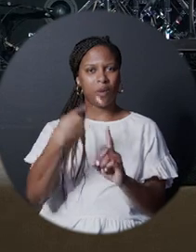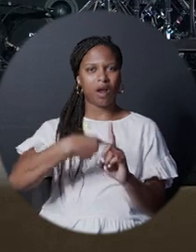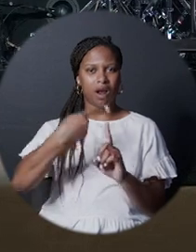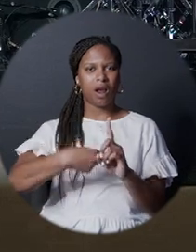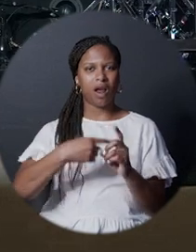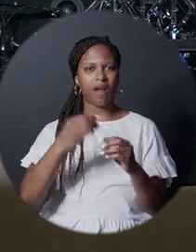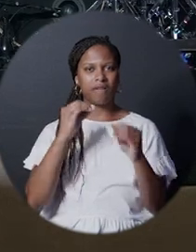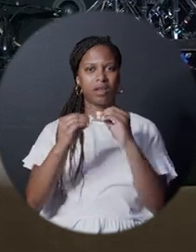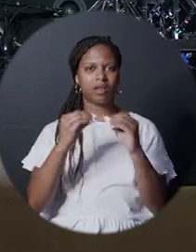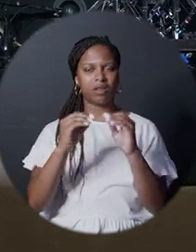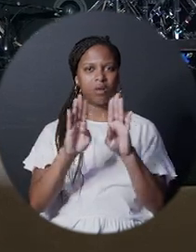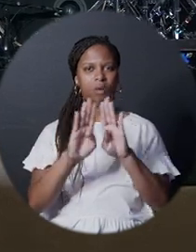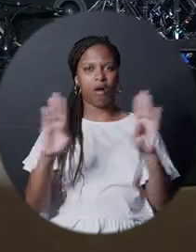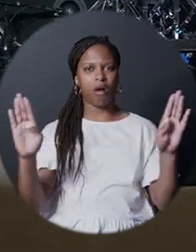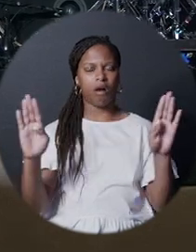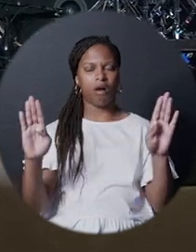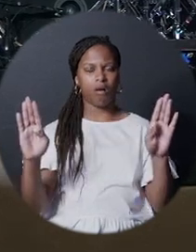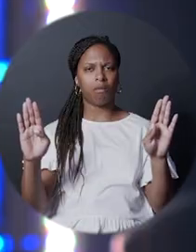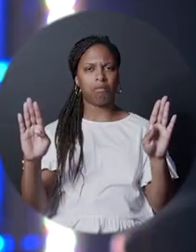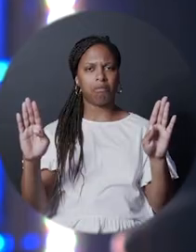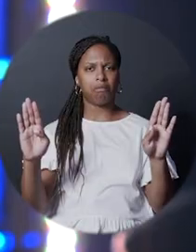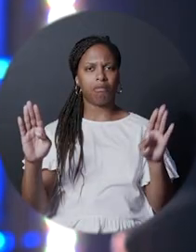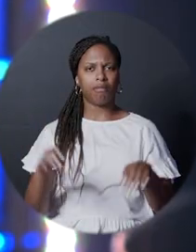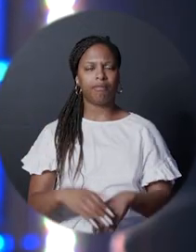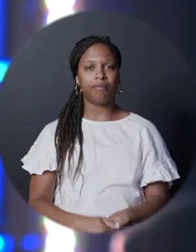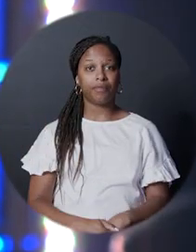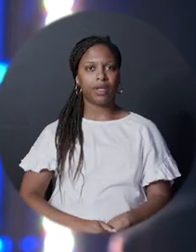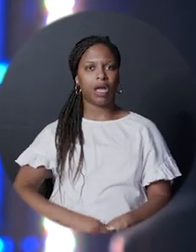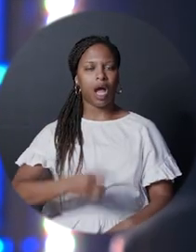You're struggling to pay rent. How are you gonna get the wall fixed?